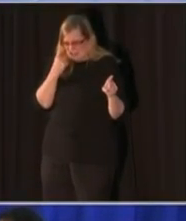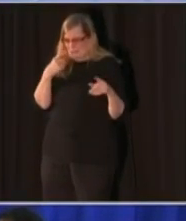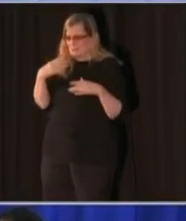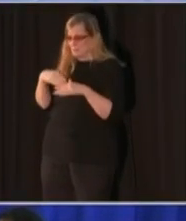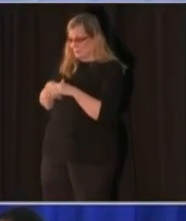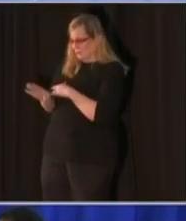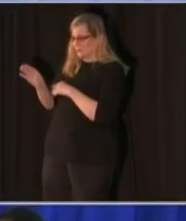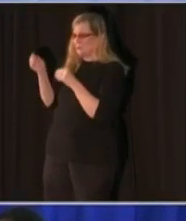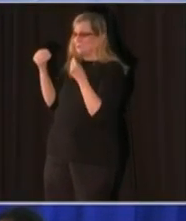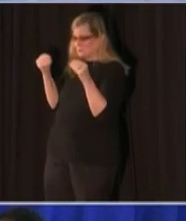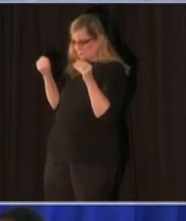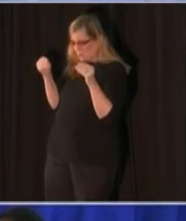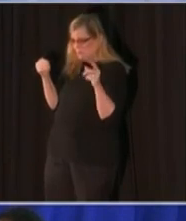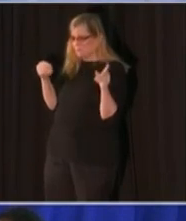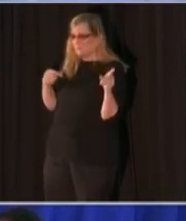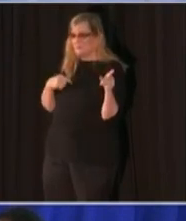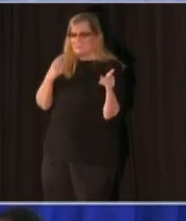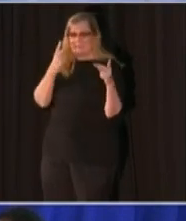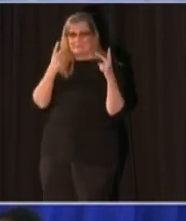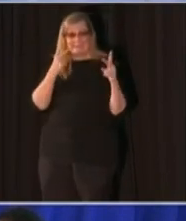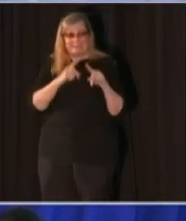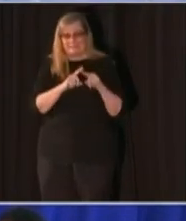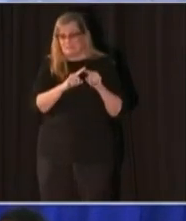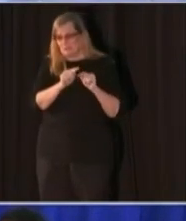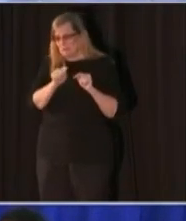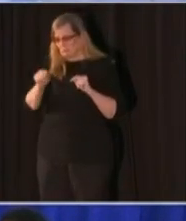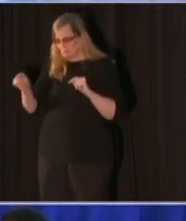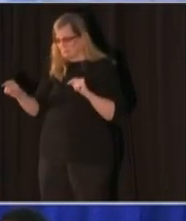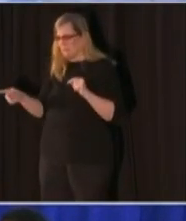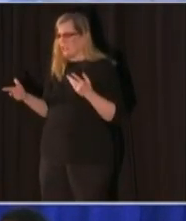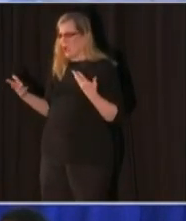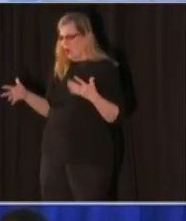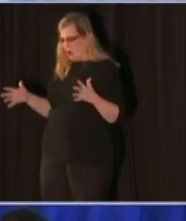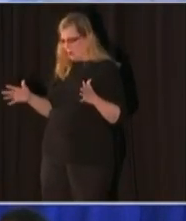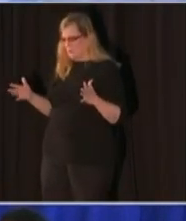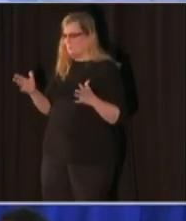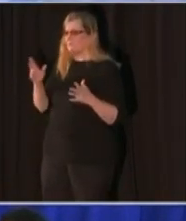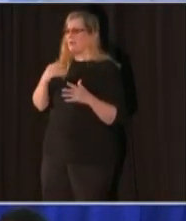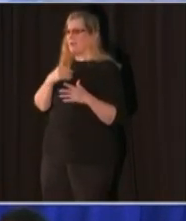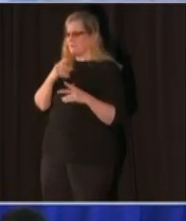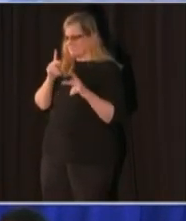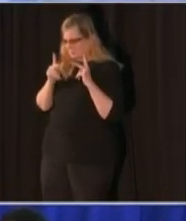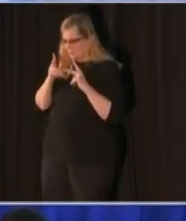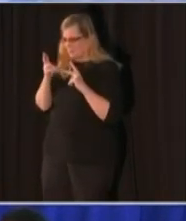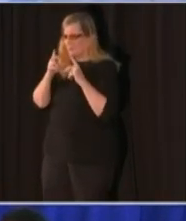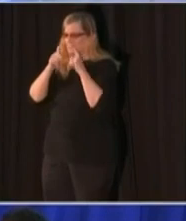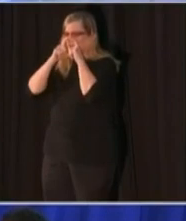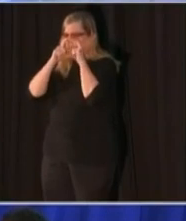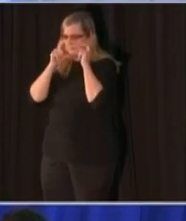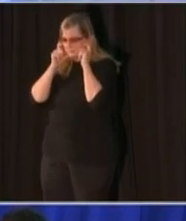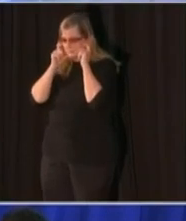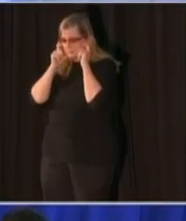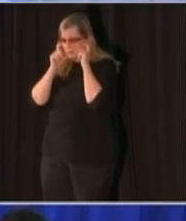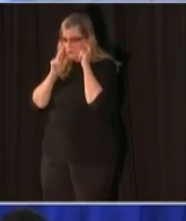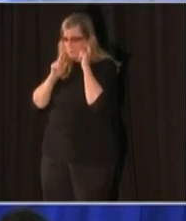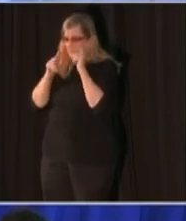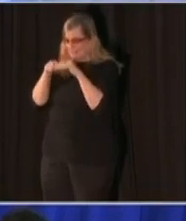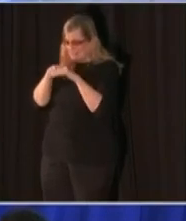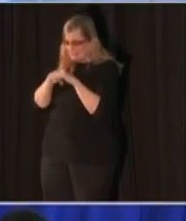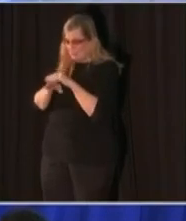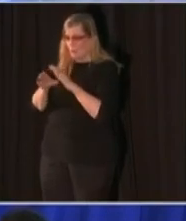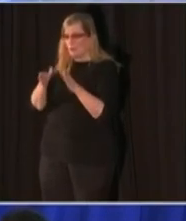I see a lot of people are already doing that. I see people walking on the street in